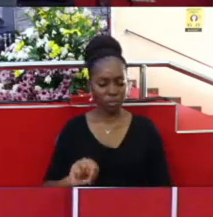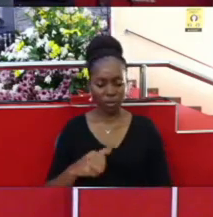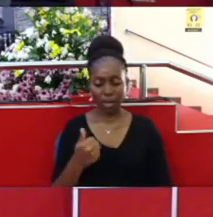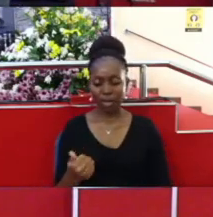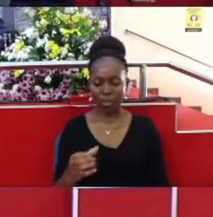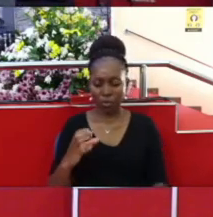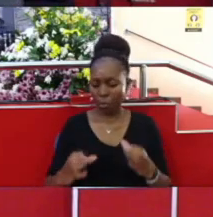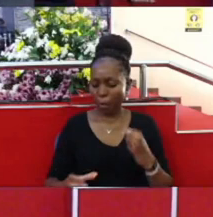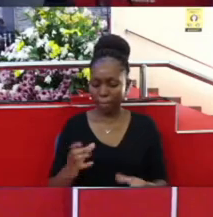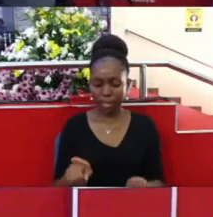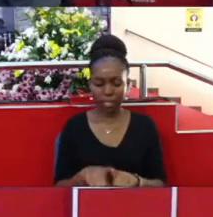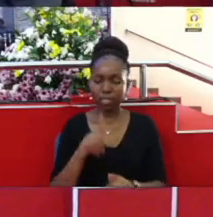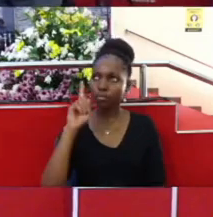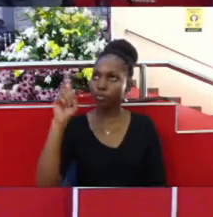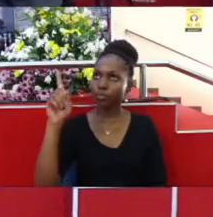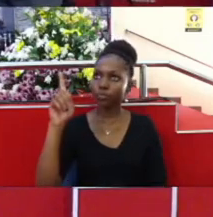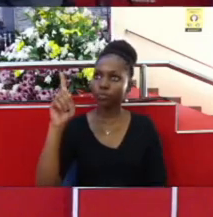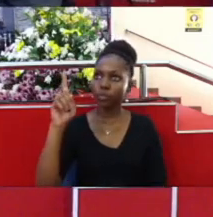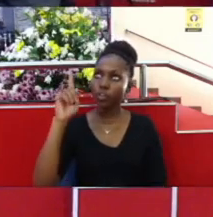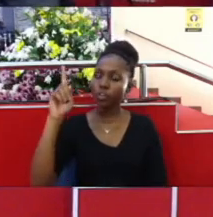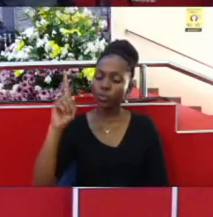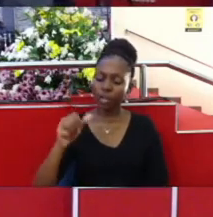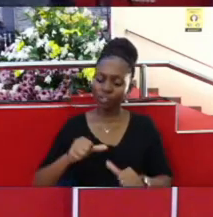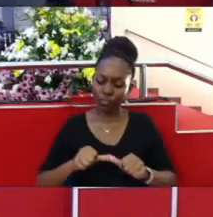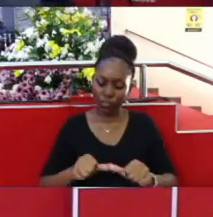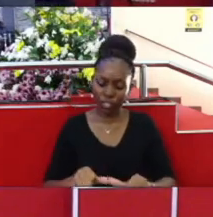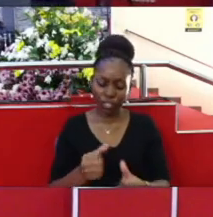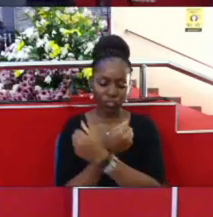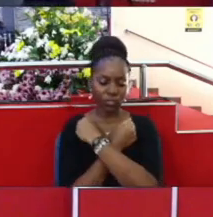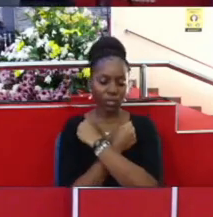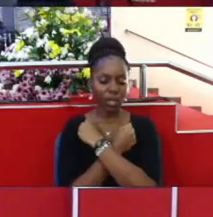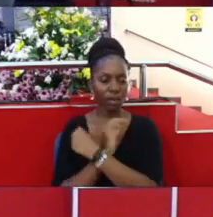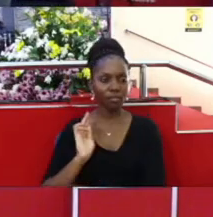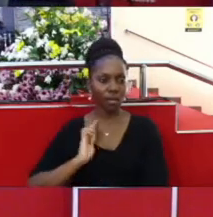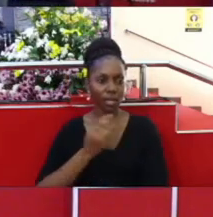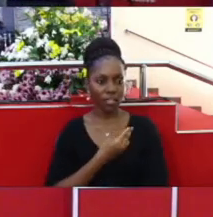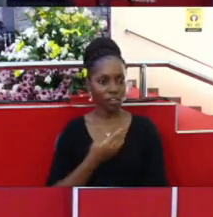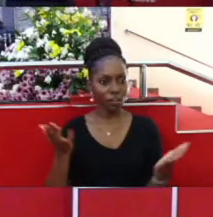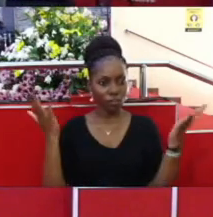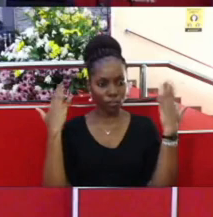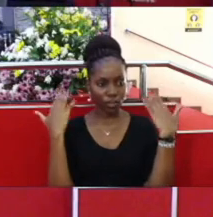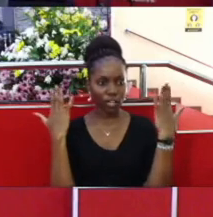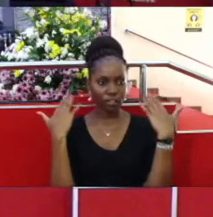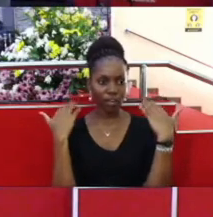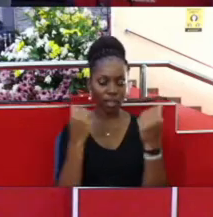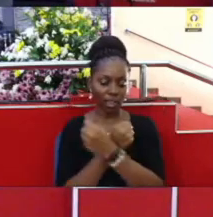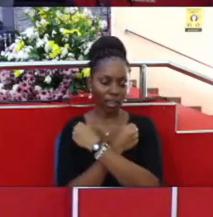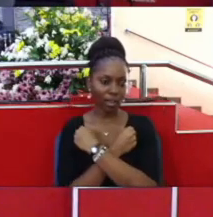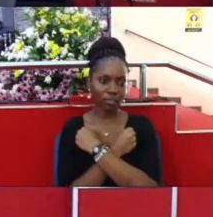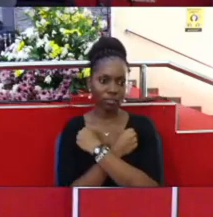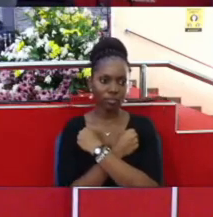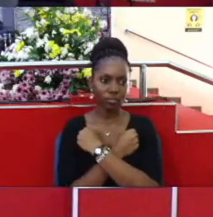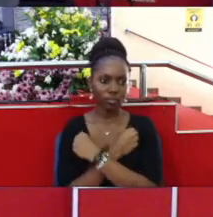mwingine wa kulinganishwa na wewe. You have loved us with an everlasting love. Umetupenda kwa upendo wa milele. When nobody